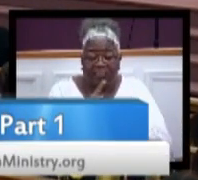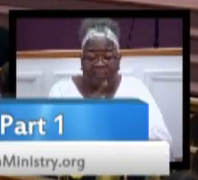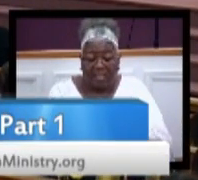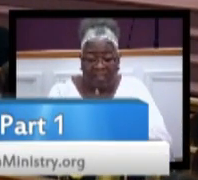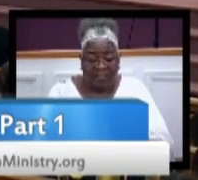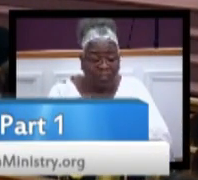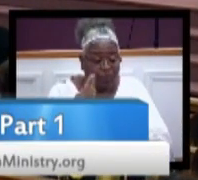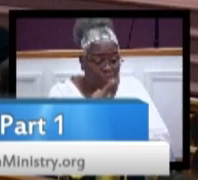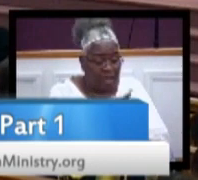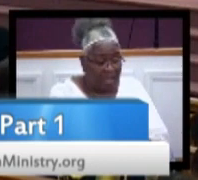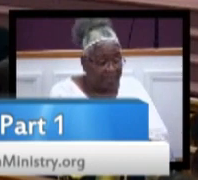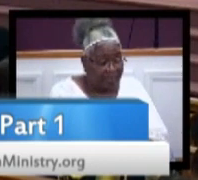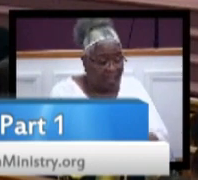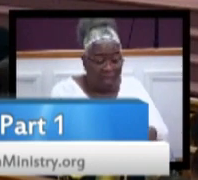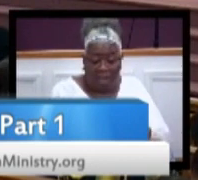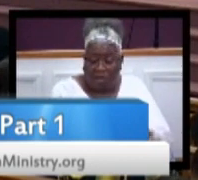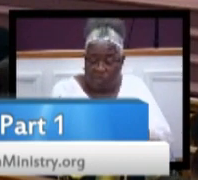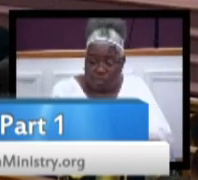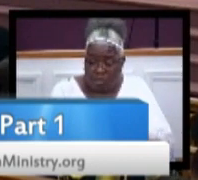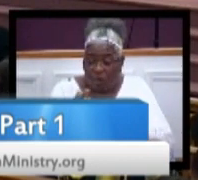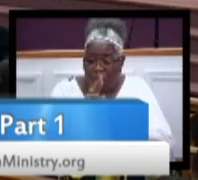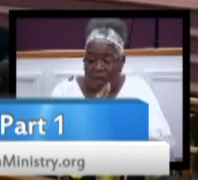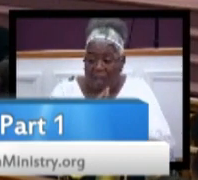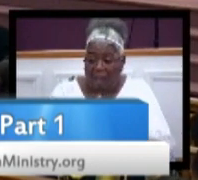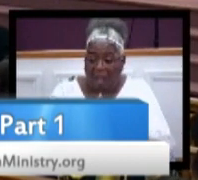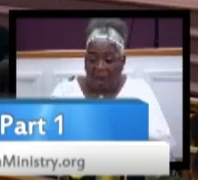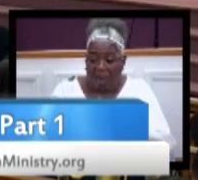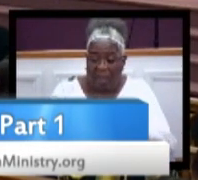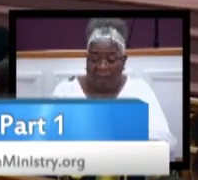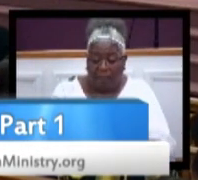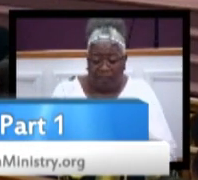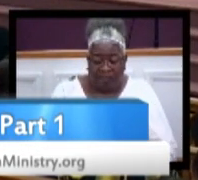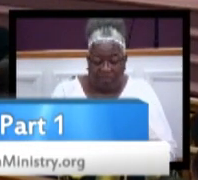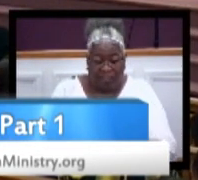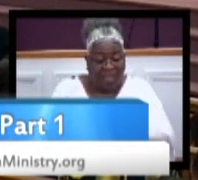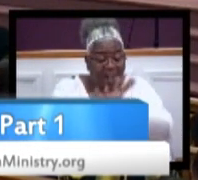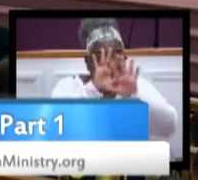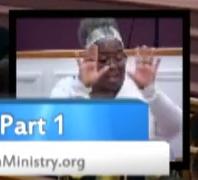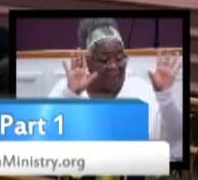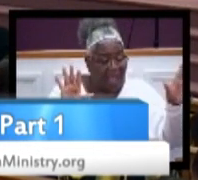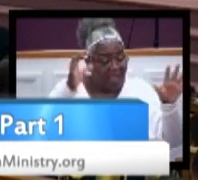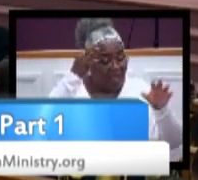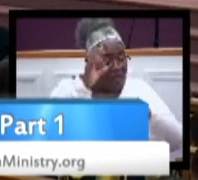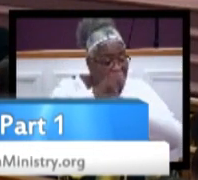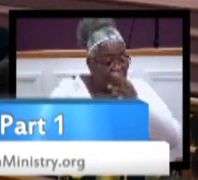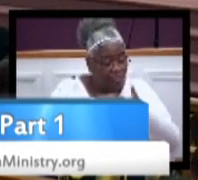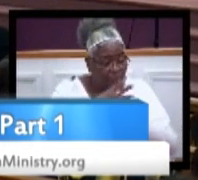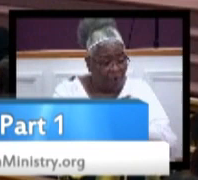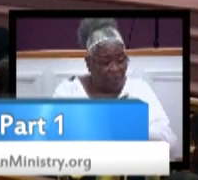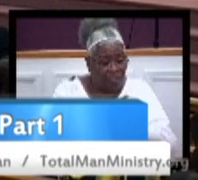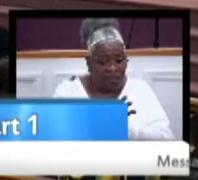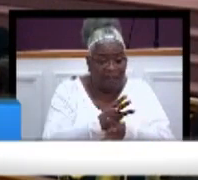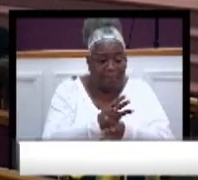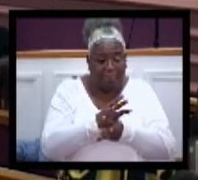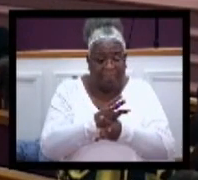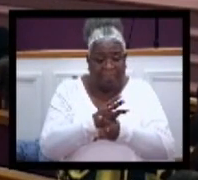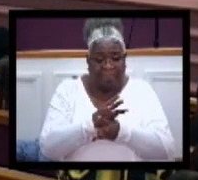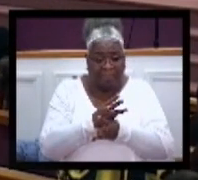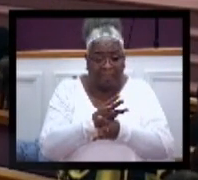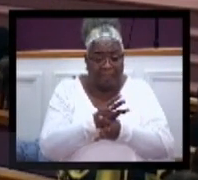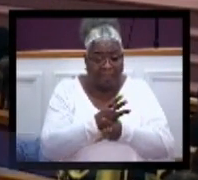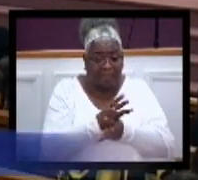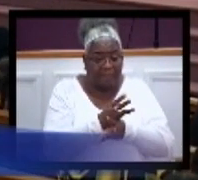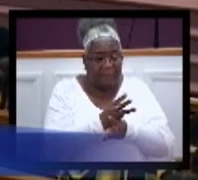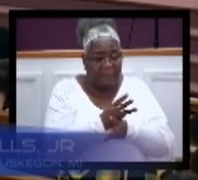us, you are the light of the world. I feel you. You're listening to me